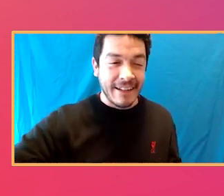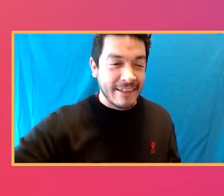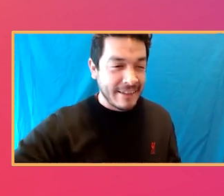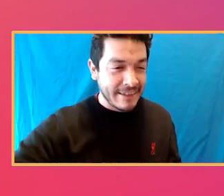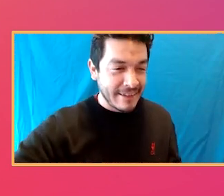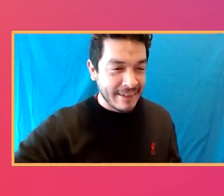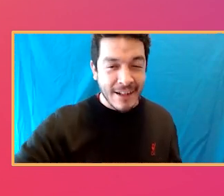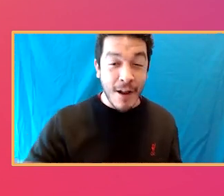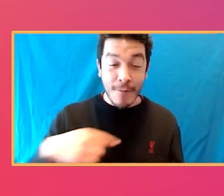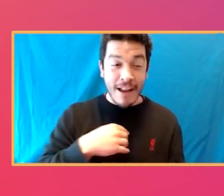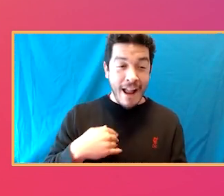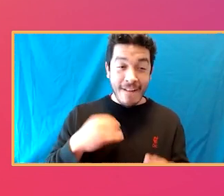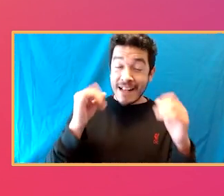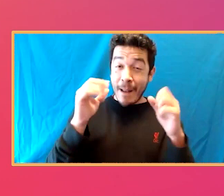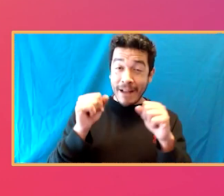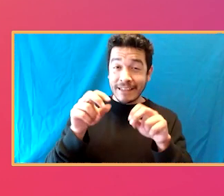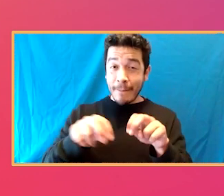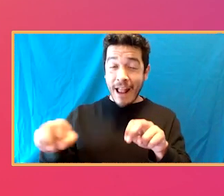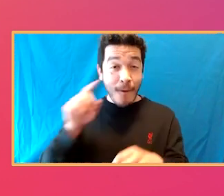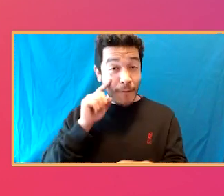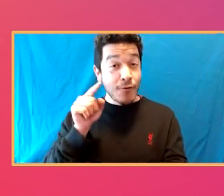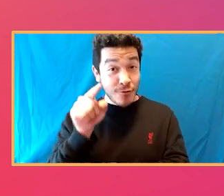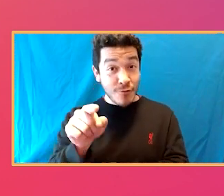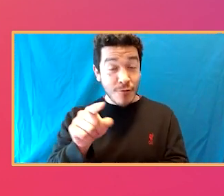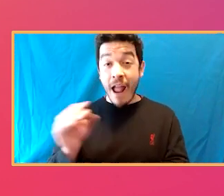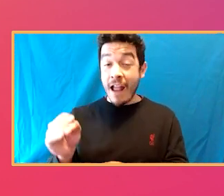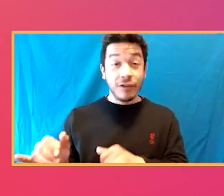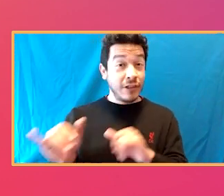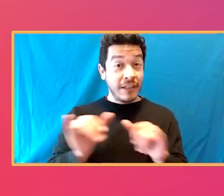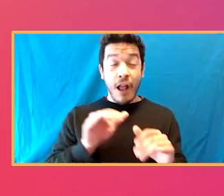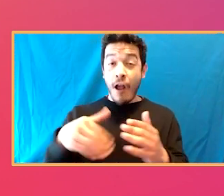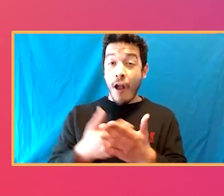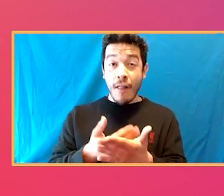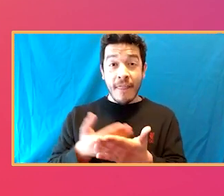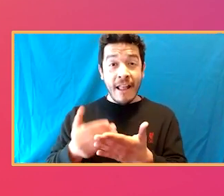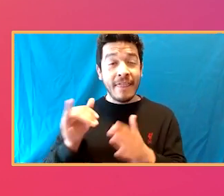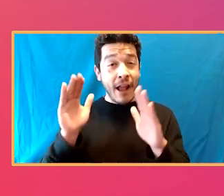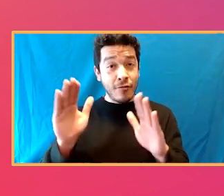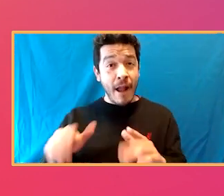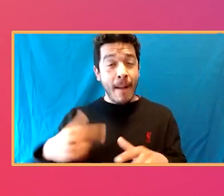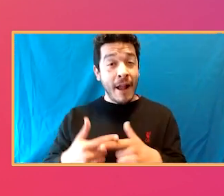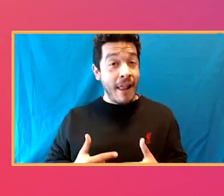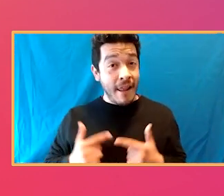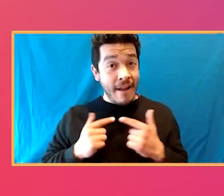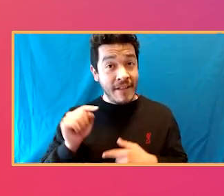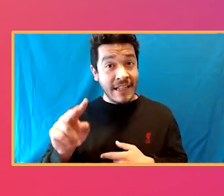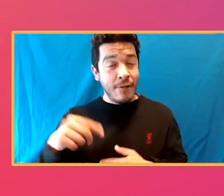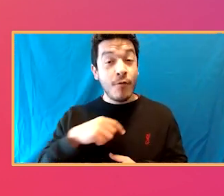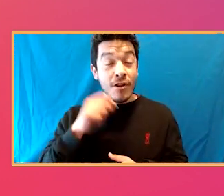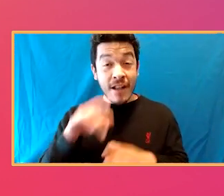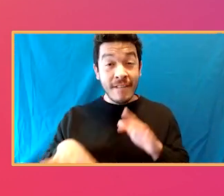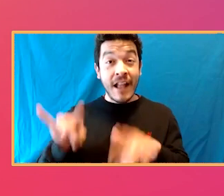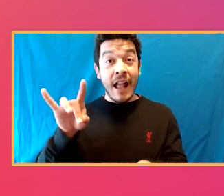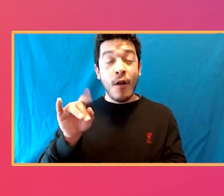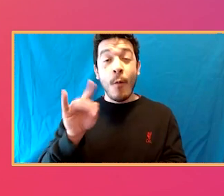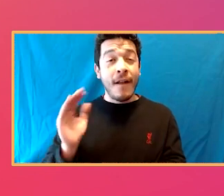We have an amazing panel for you, and just like all things that are great about live television, we just found out that one of